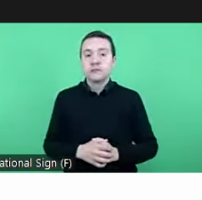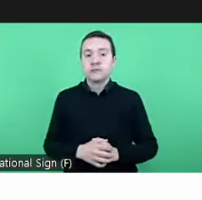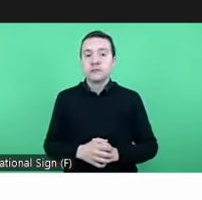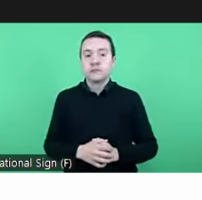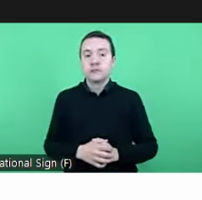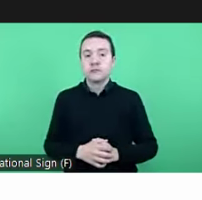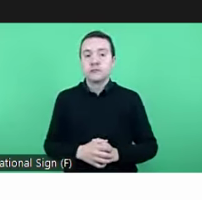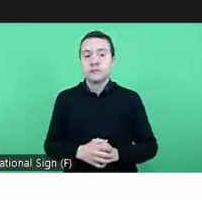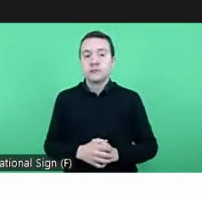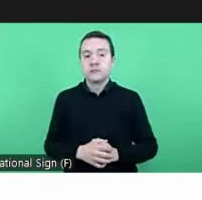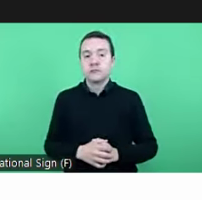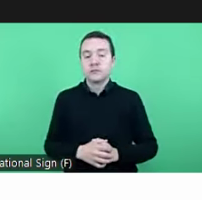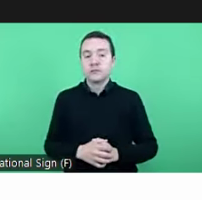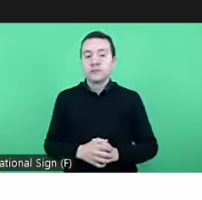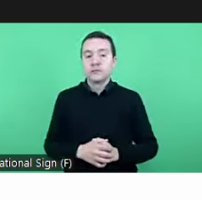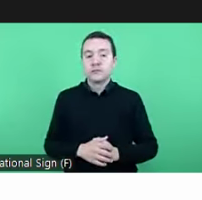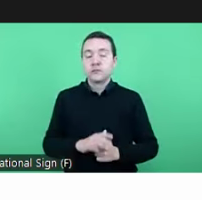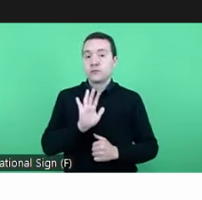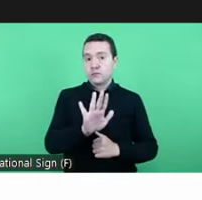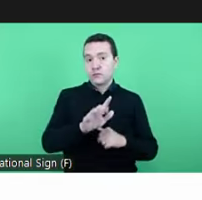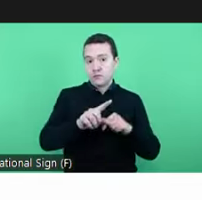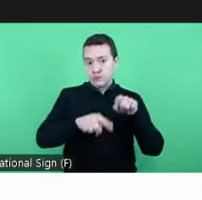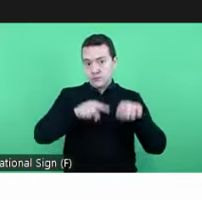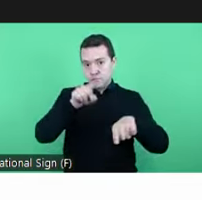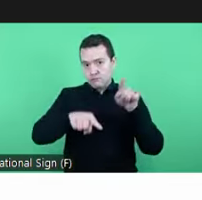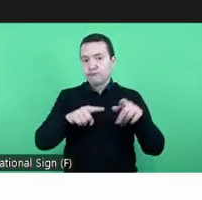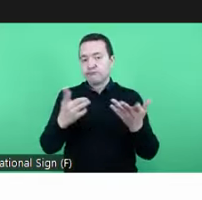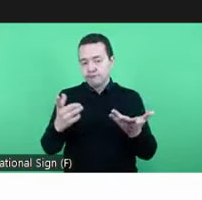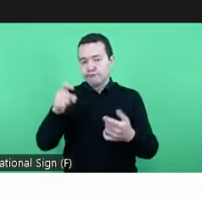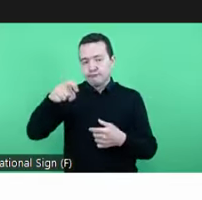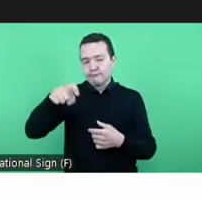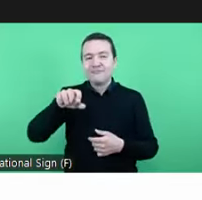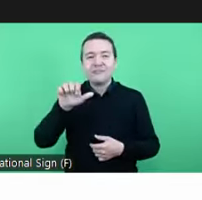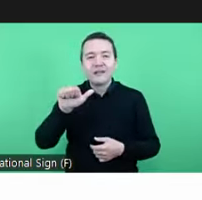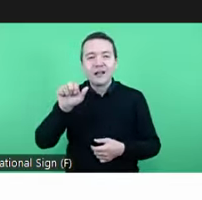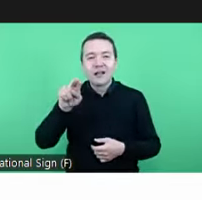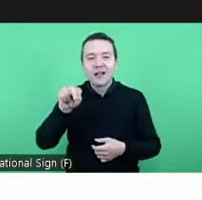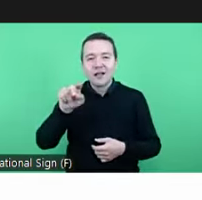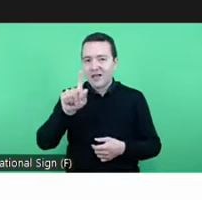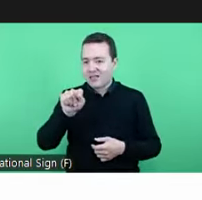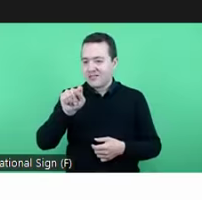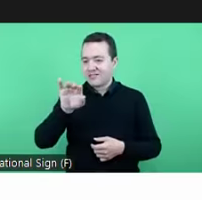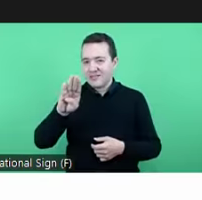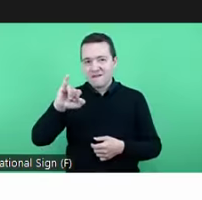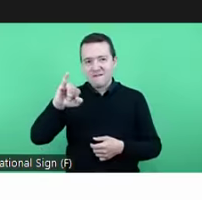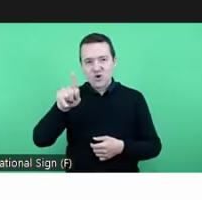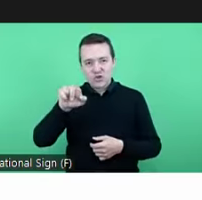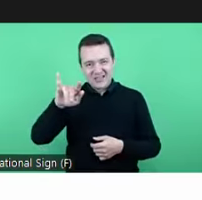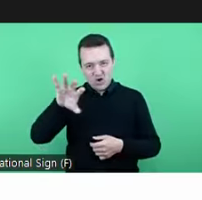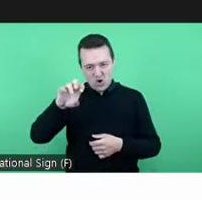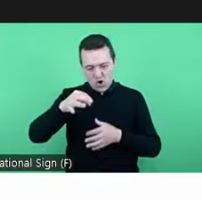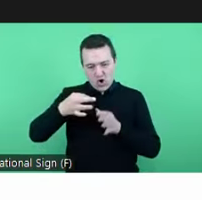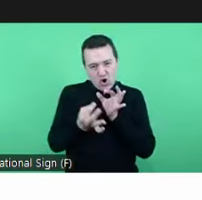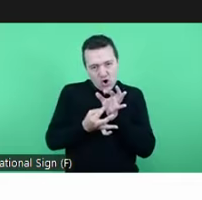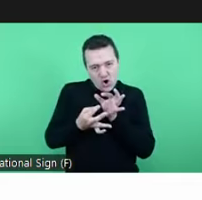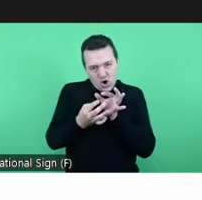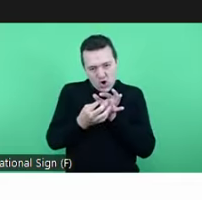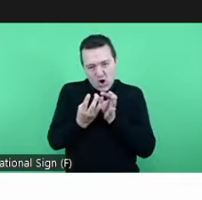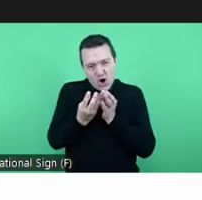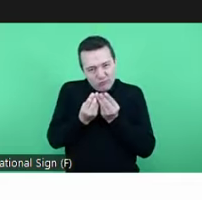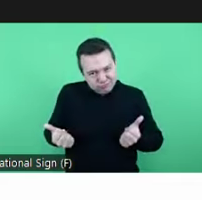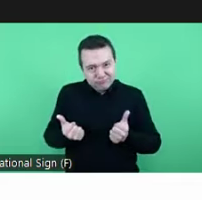In some cases, this criterion is already being applied to treatments with antibiotics and some chronic selected treatments. And this